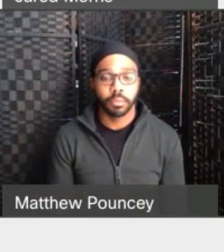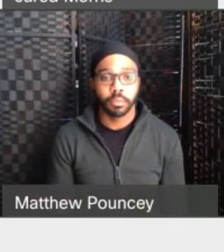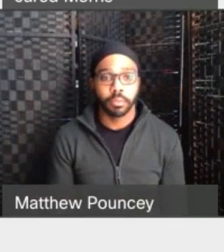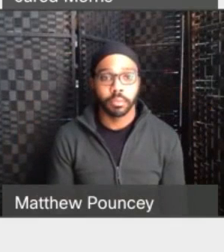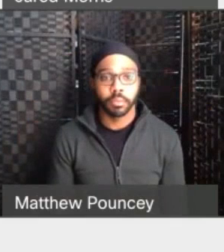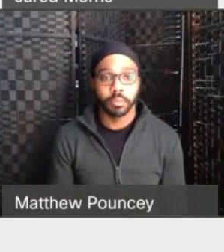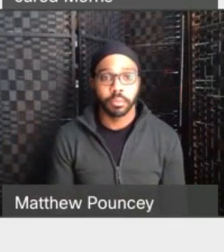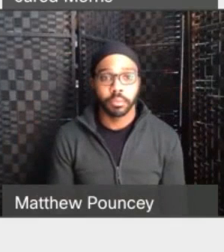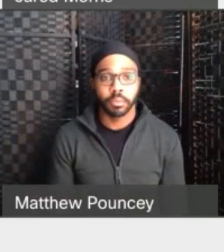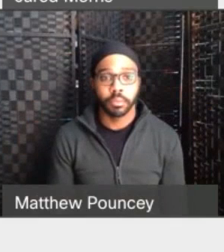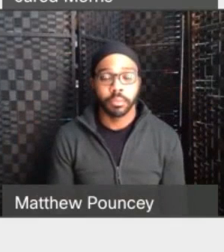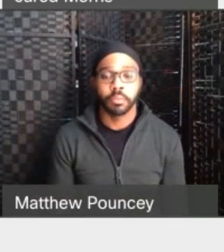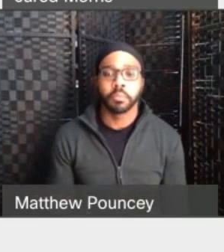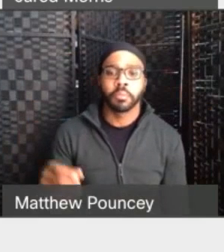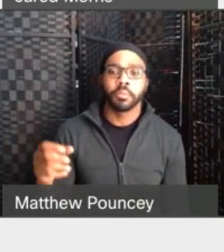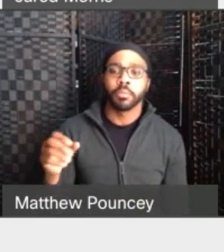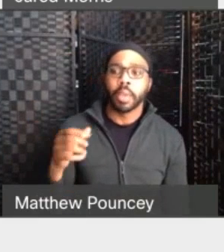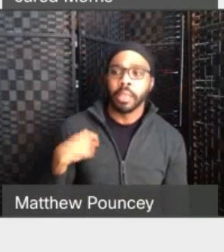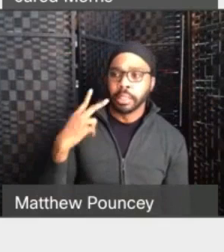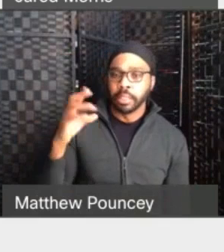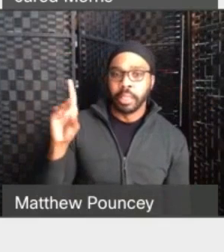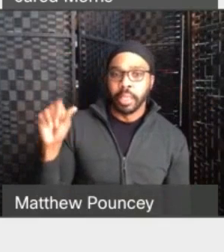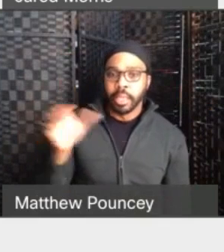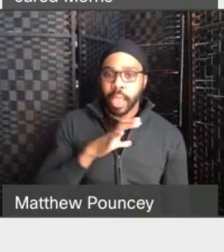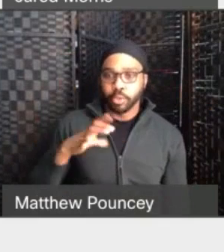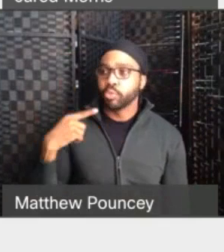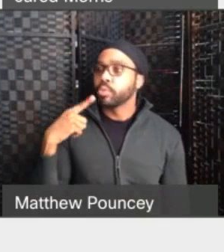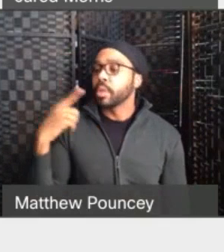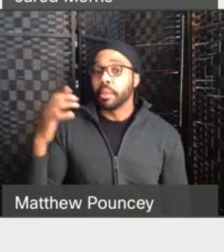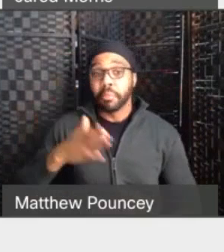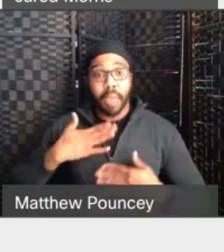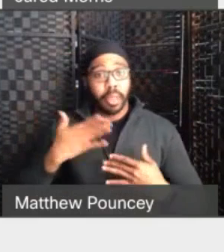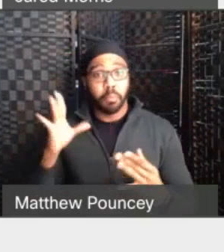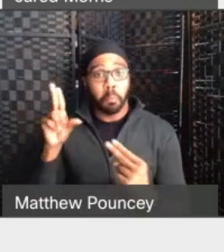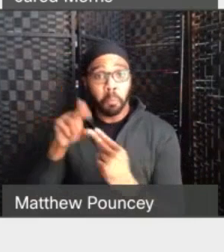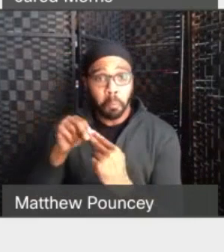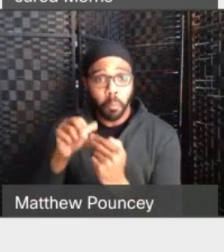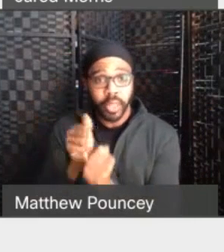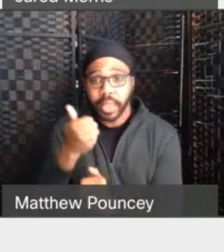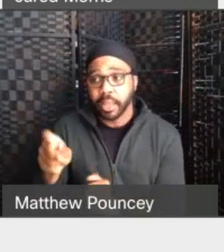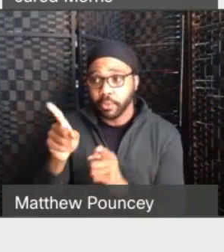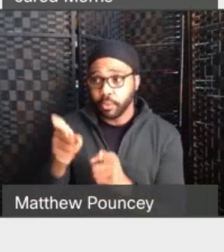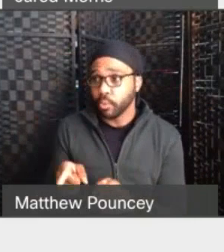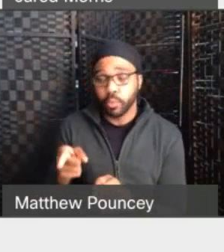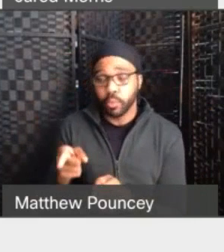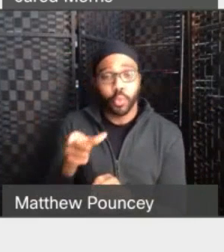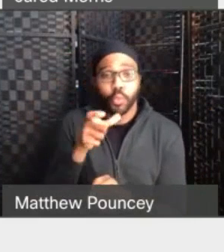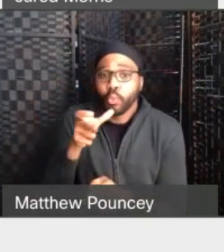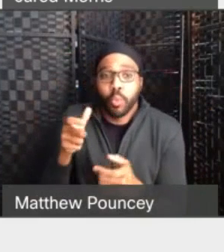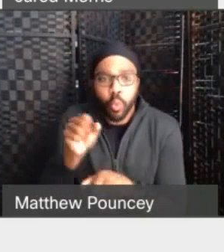the DD Council, I assume, is saying that they'd be happy to partner with anyone who's already working to distribute